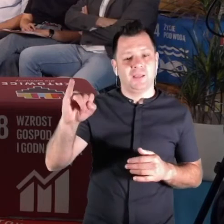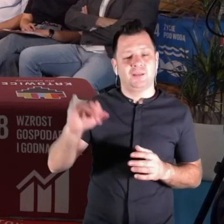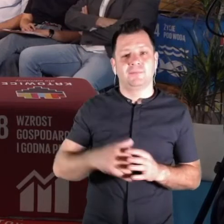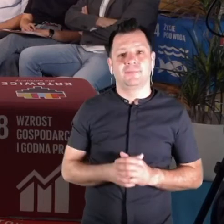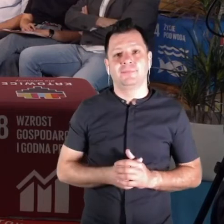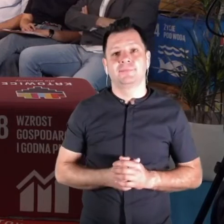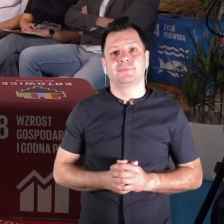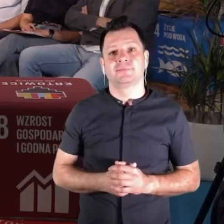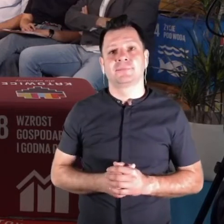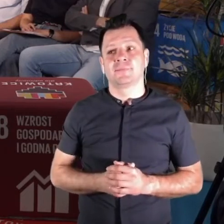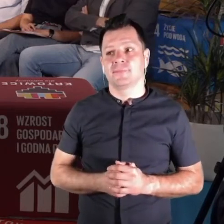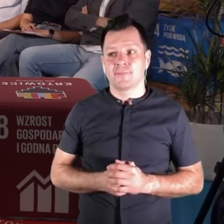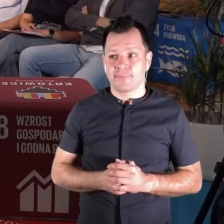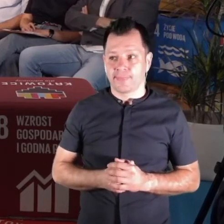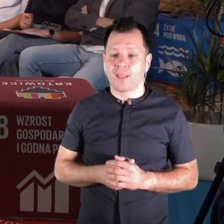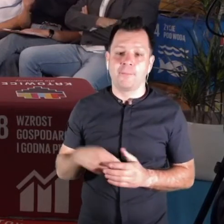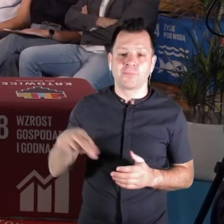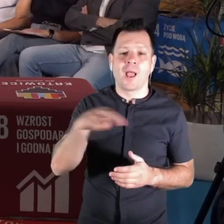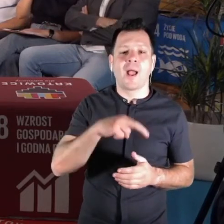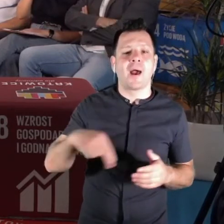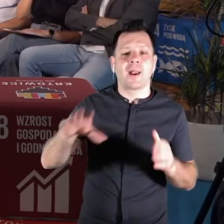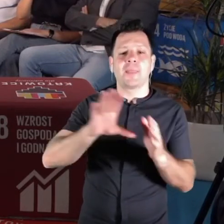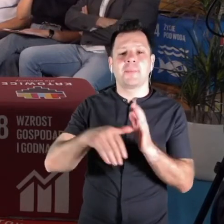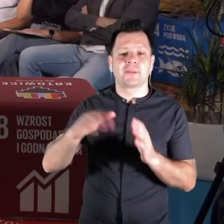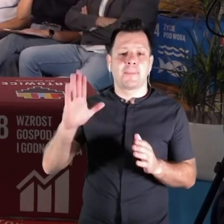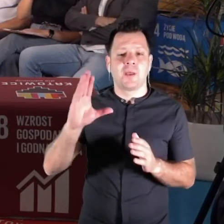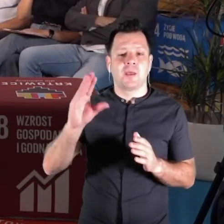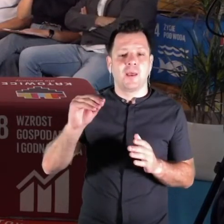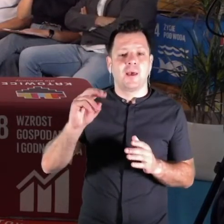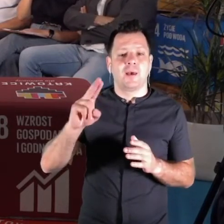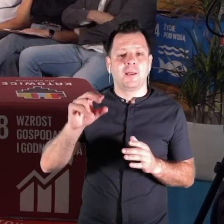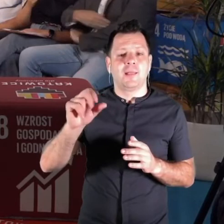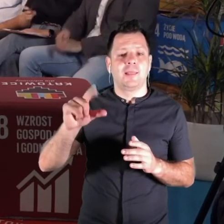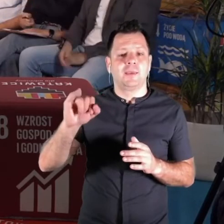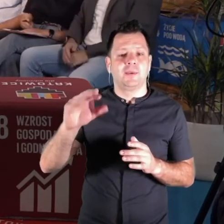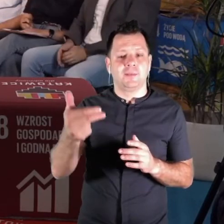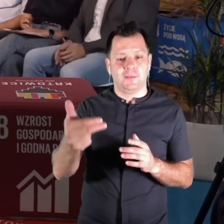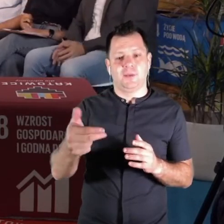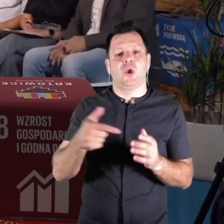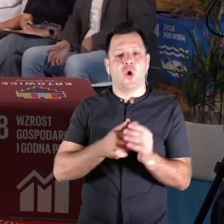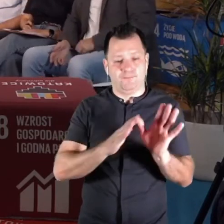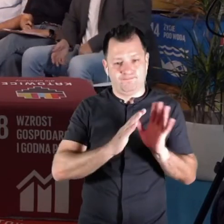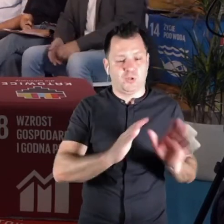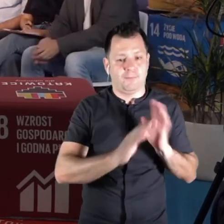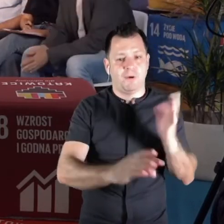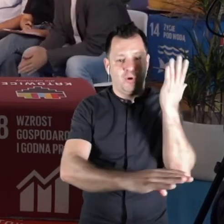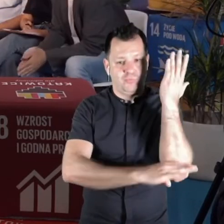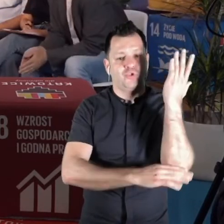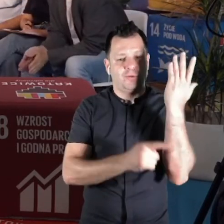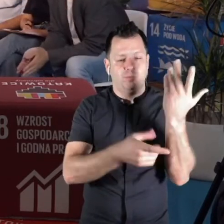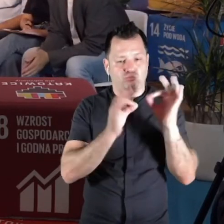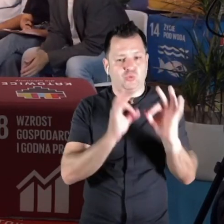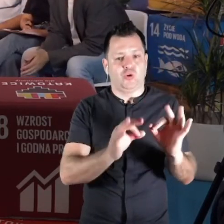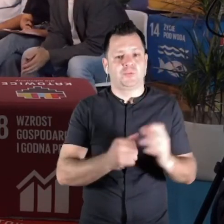of course, is also taking care of the trees, and they are also very competent. They have installed